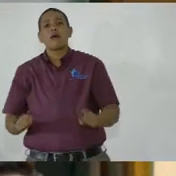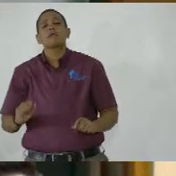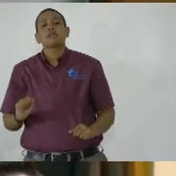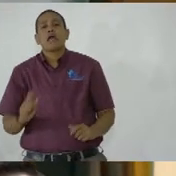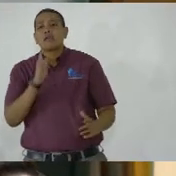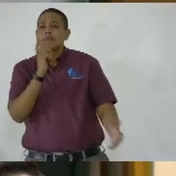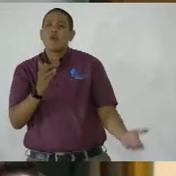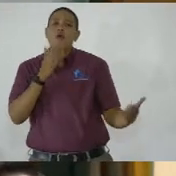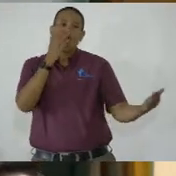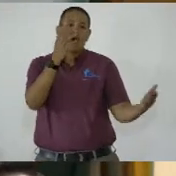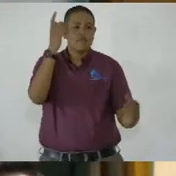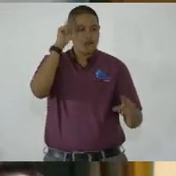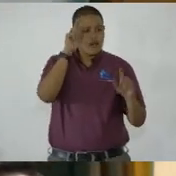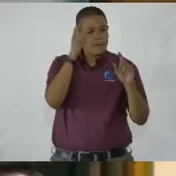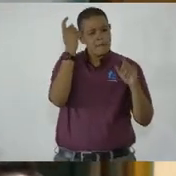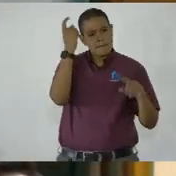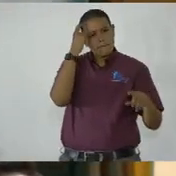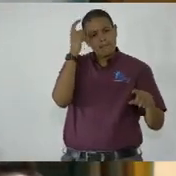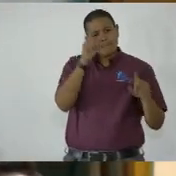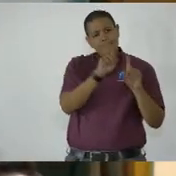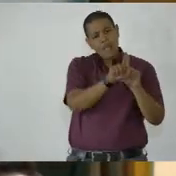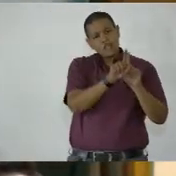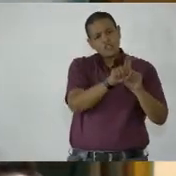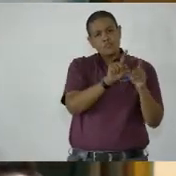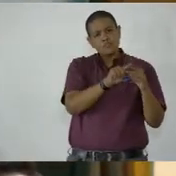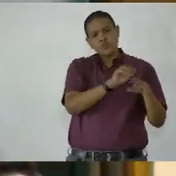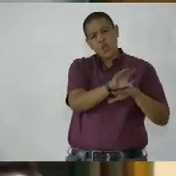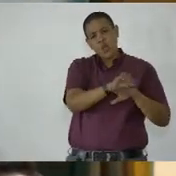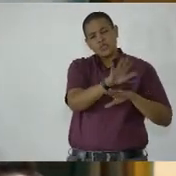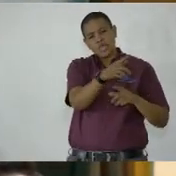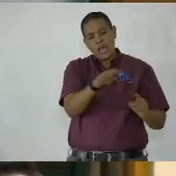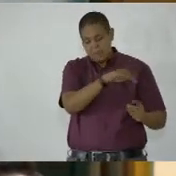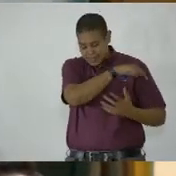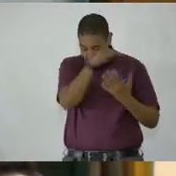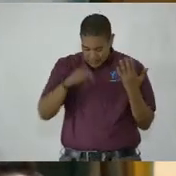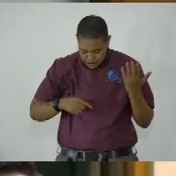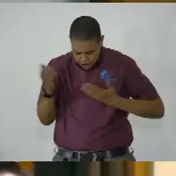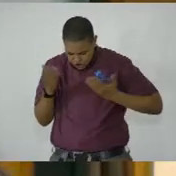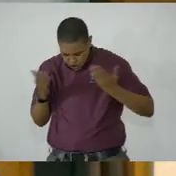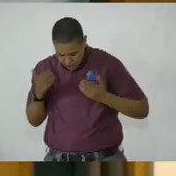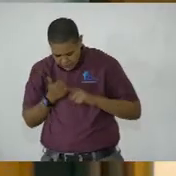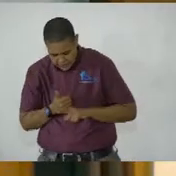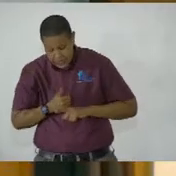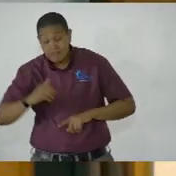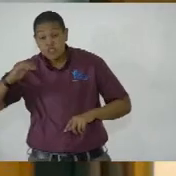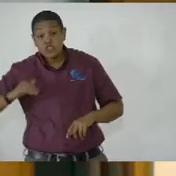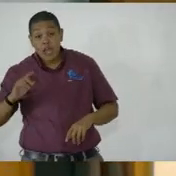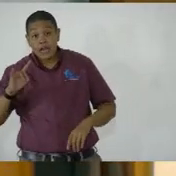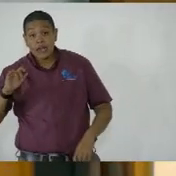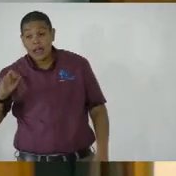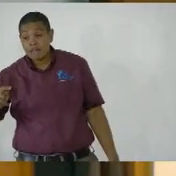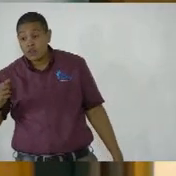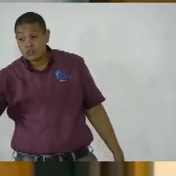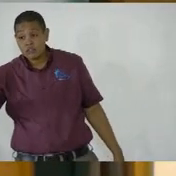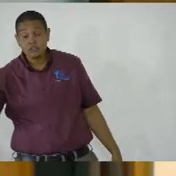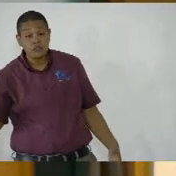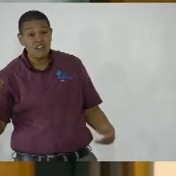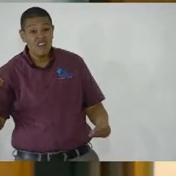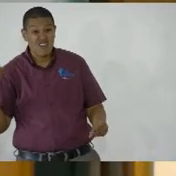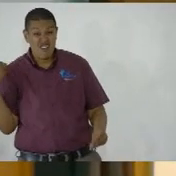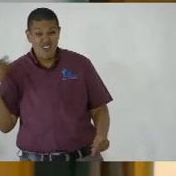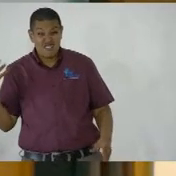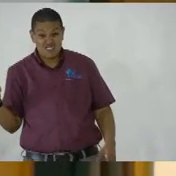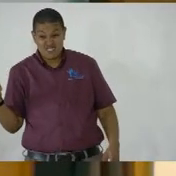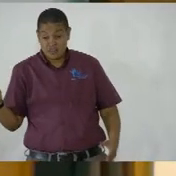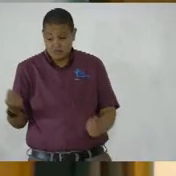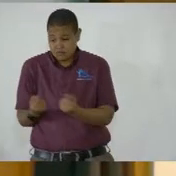offered mentorship and counselling. These are services, Madam Speaker, the Child Diversion Officers presently offer to those